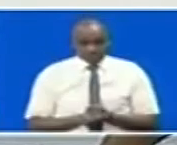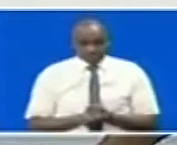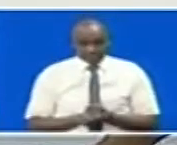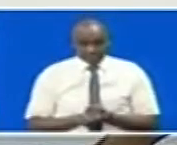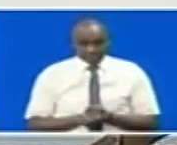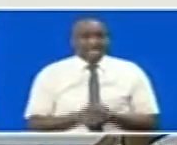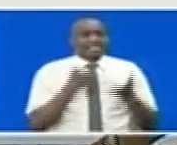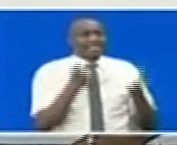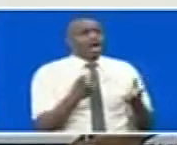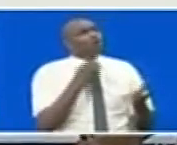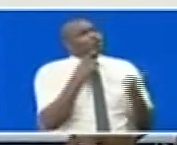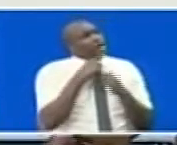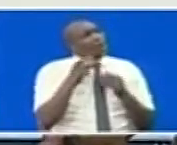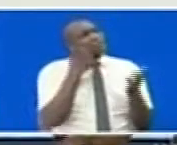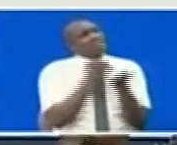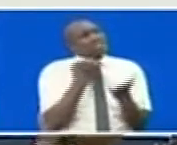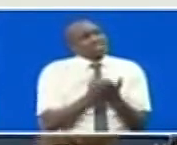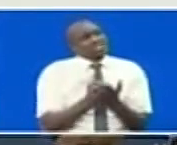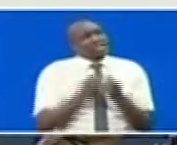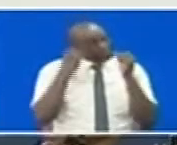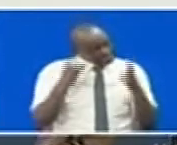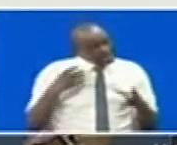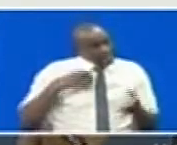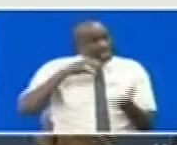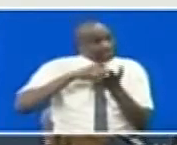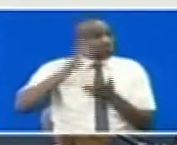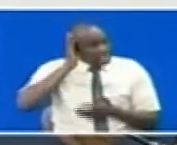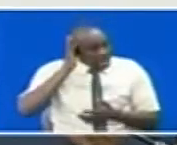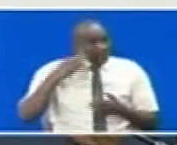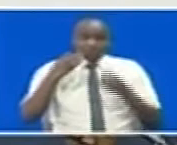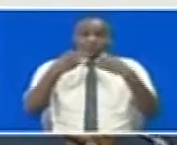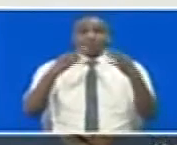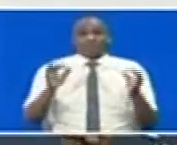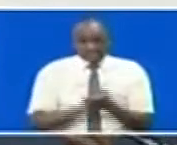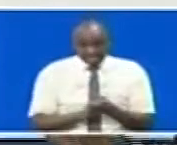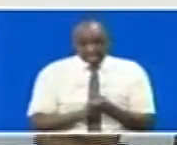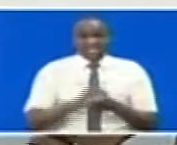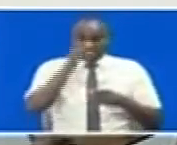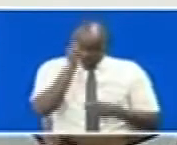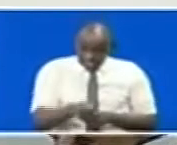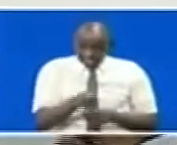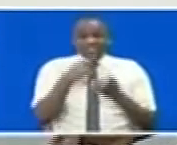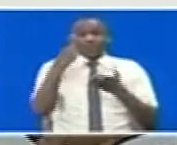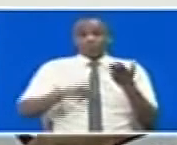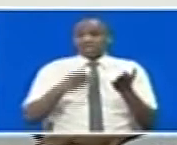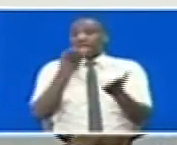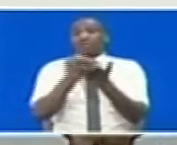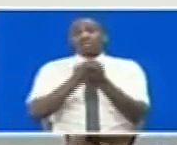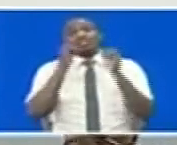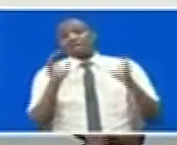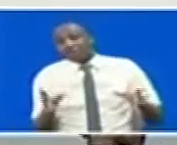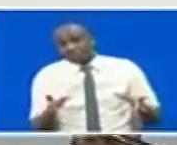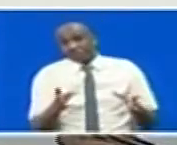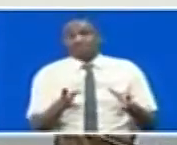talk about the evidence, because in a number of the cases that we're seeing acquittals, the judges consistently seem to say one thing, that